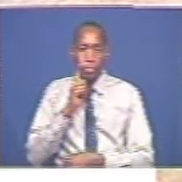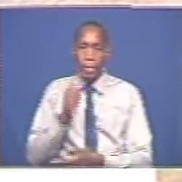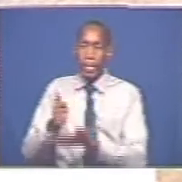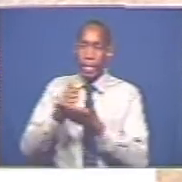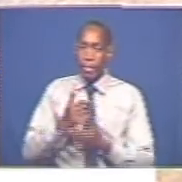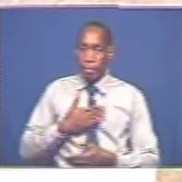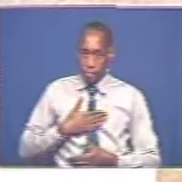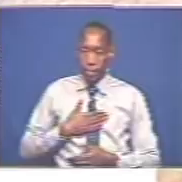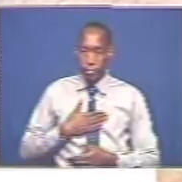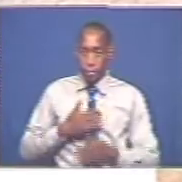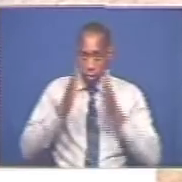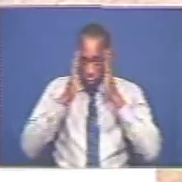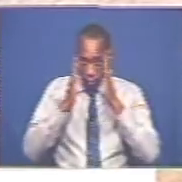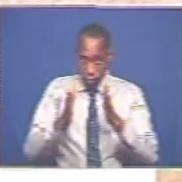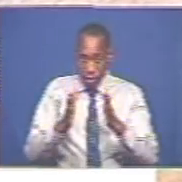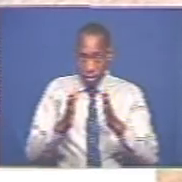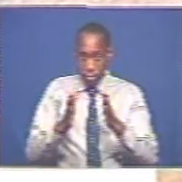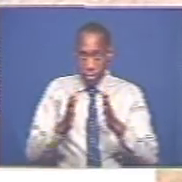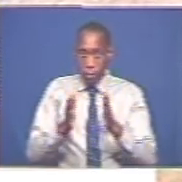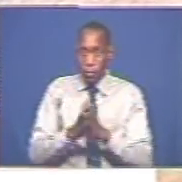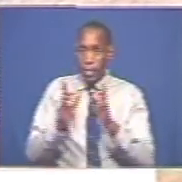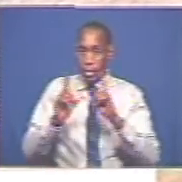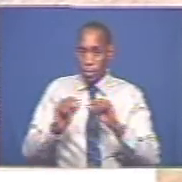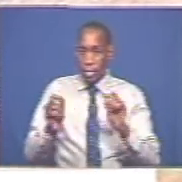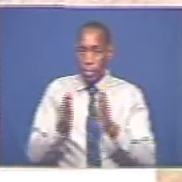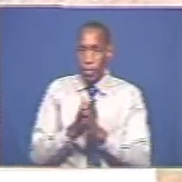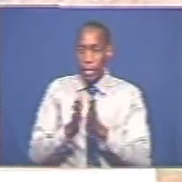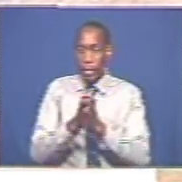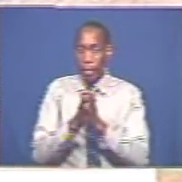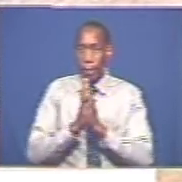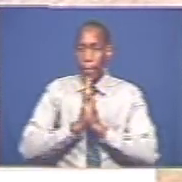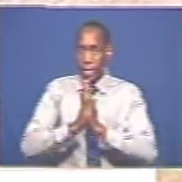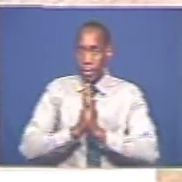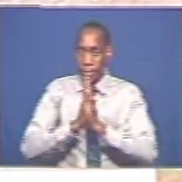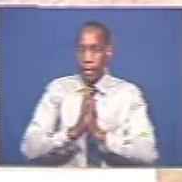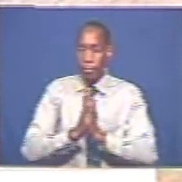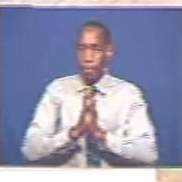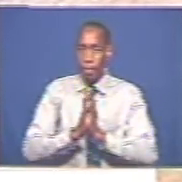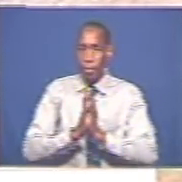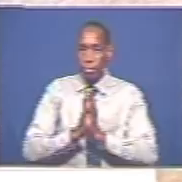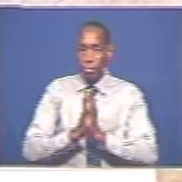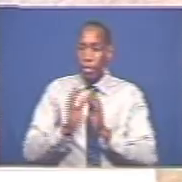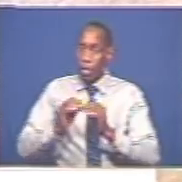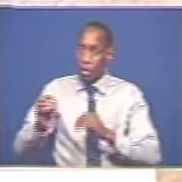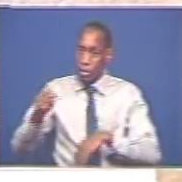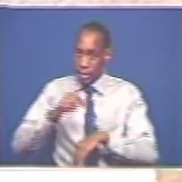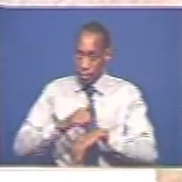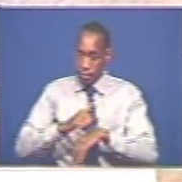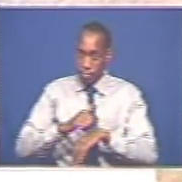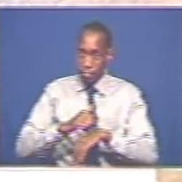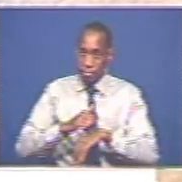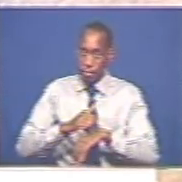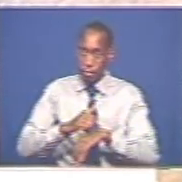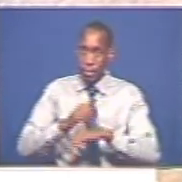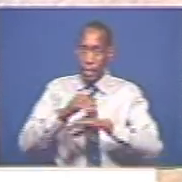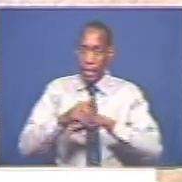stay on track. Of course, with the word and the prayers that followed through. And it took a while. It took a while to